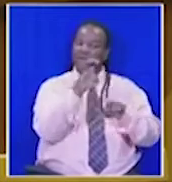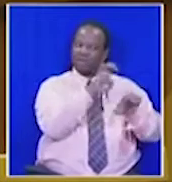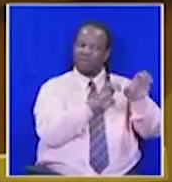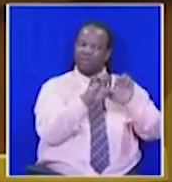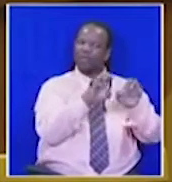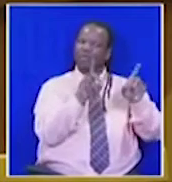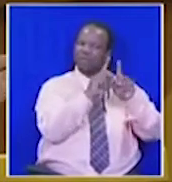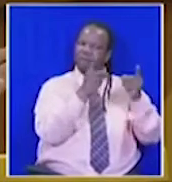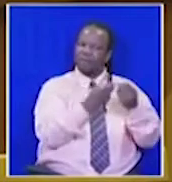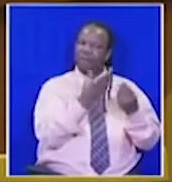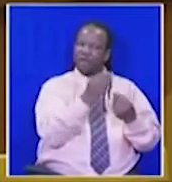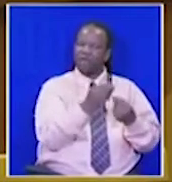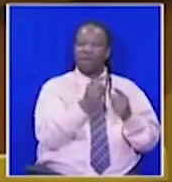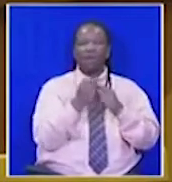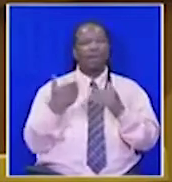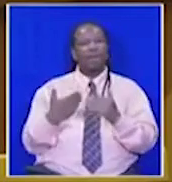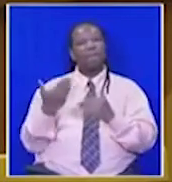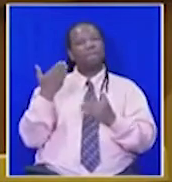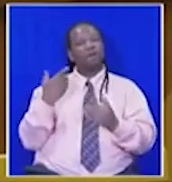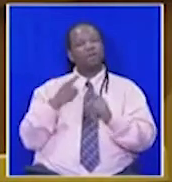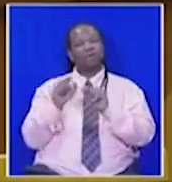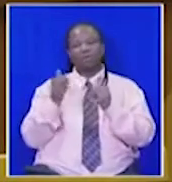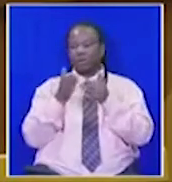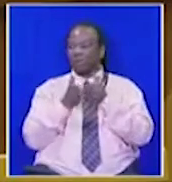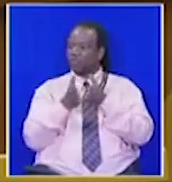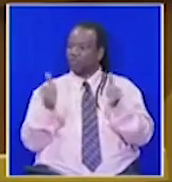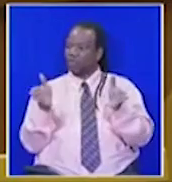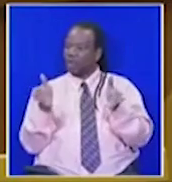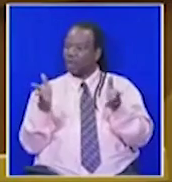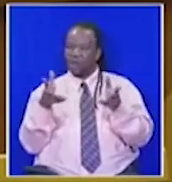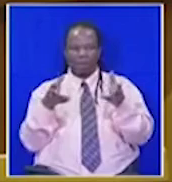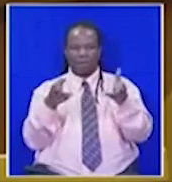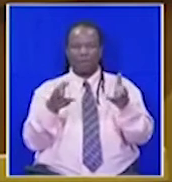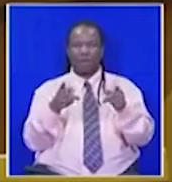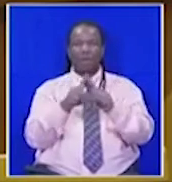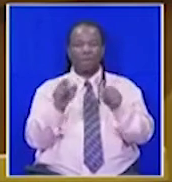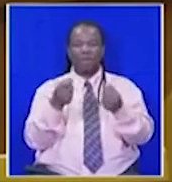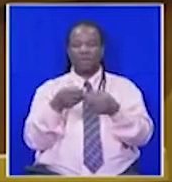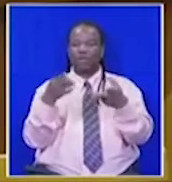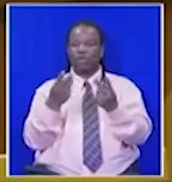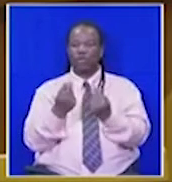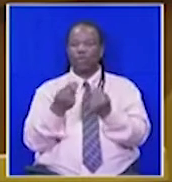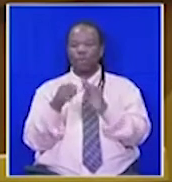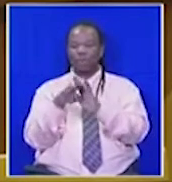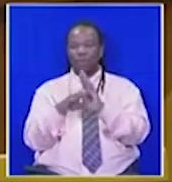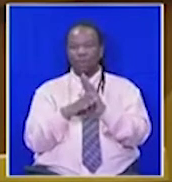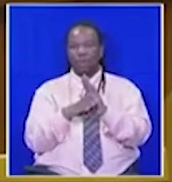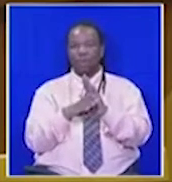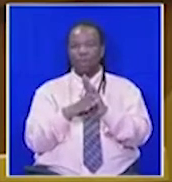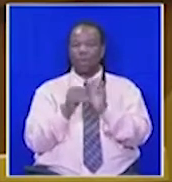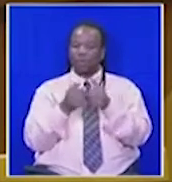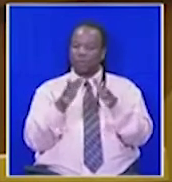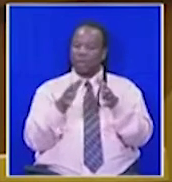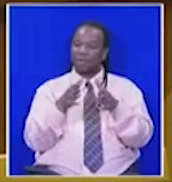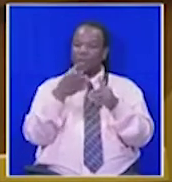Department. In the past, we've used what we call a general haircut. We will stop new programs or slow some of them down, and we're beginning to do